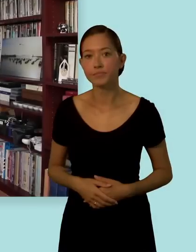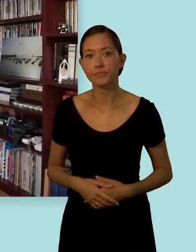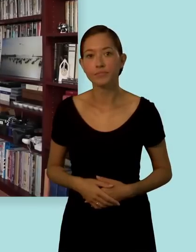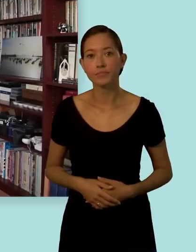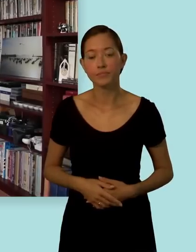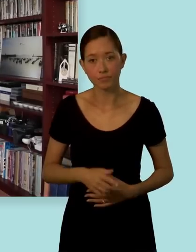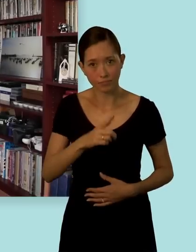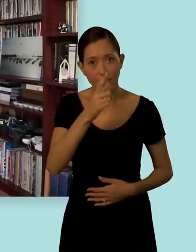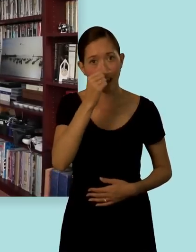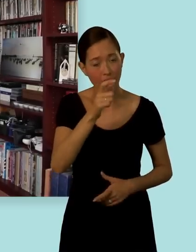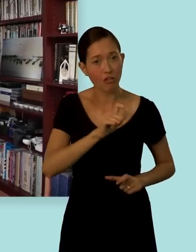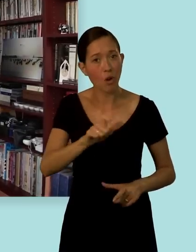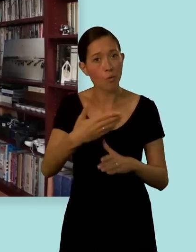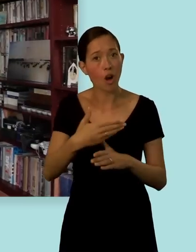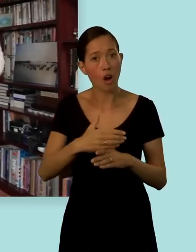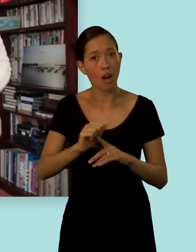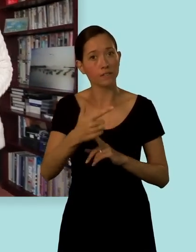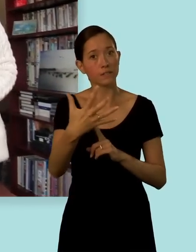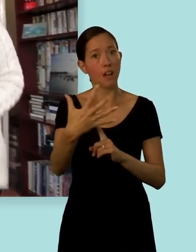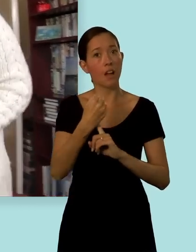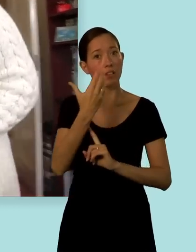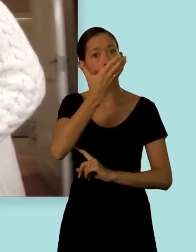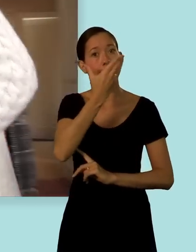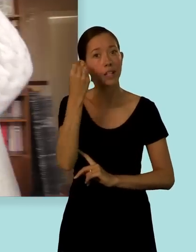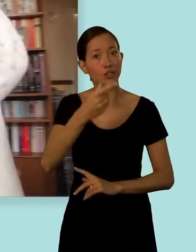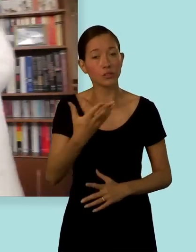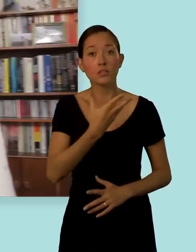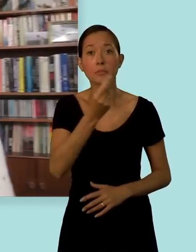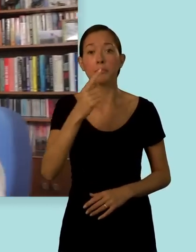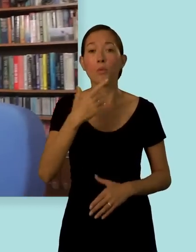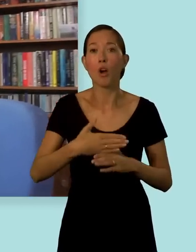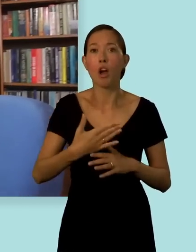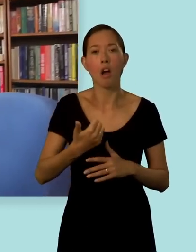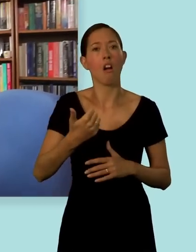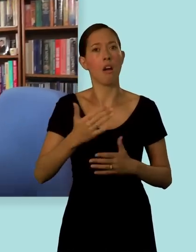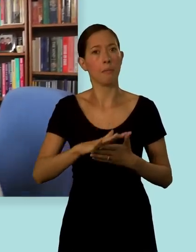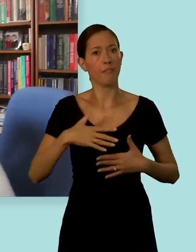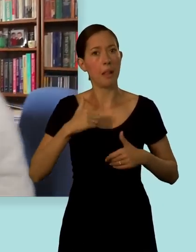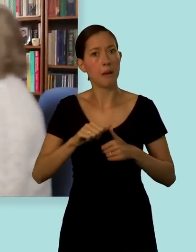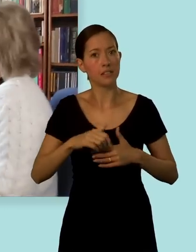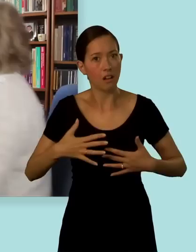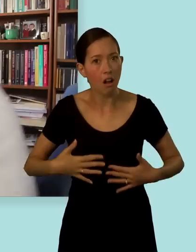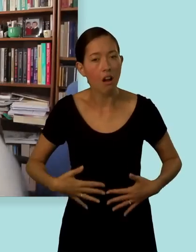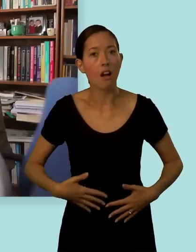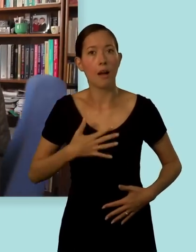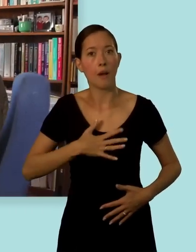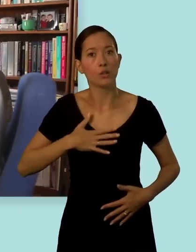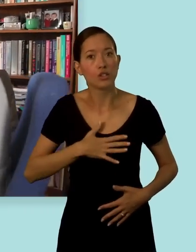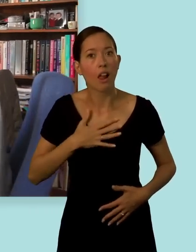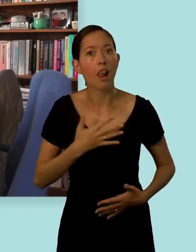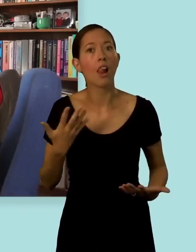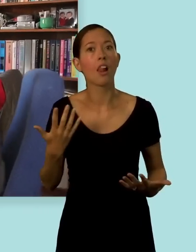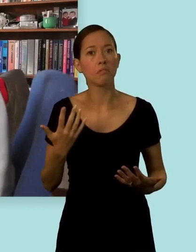It is possible to continue working after a diagnosis of dementia. Some people find working helps them to feel better physically and